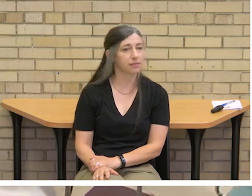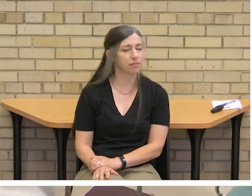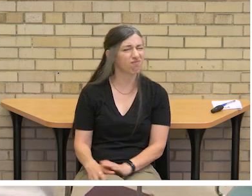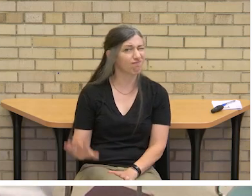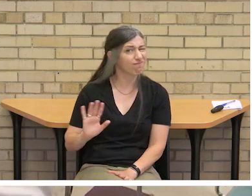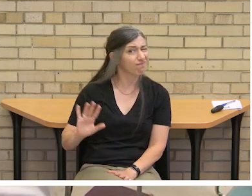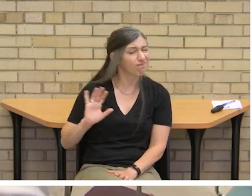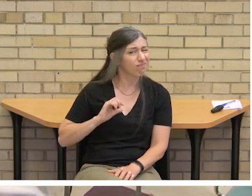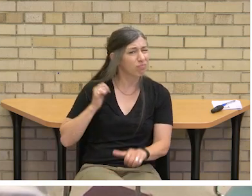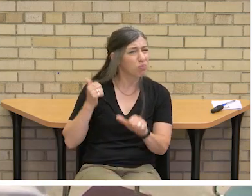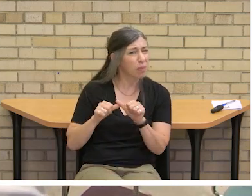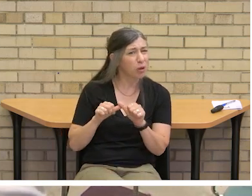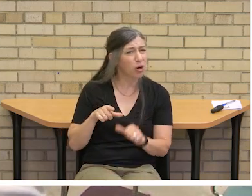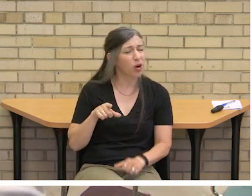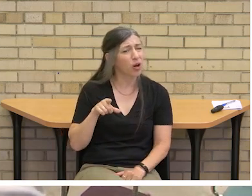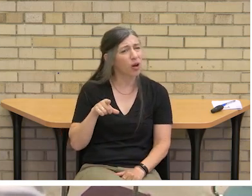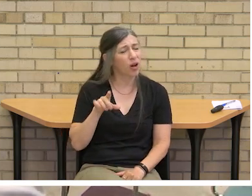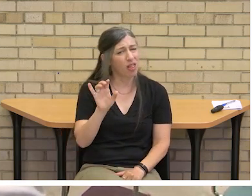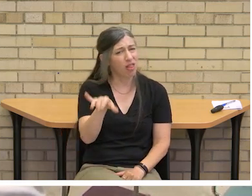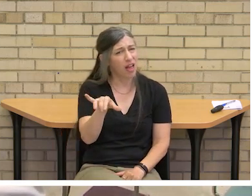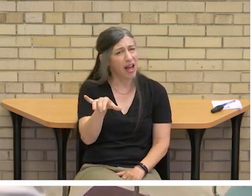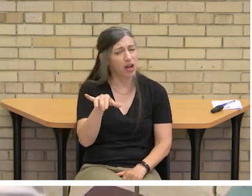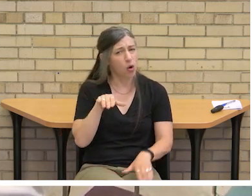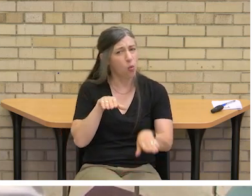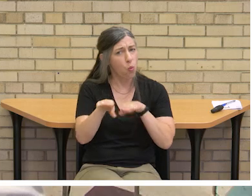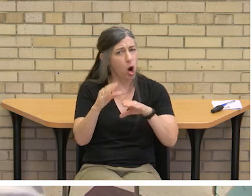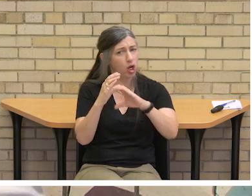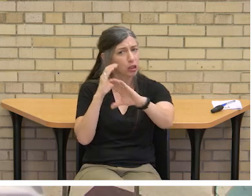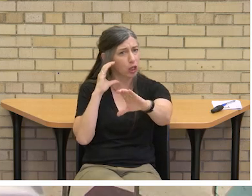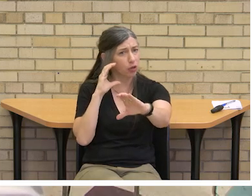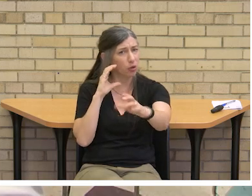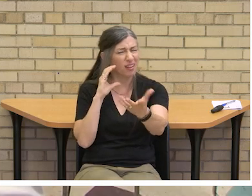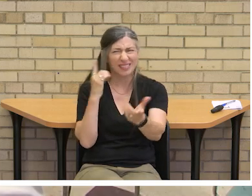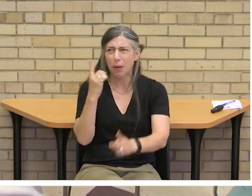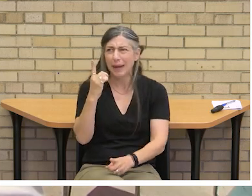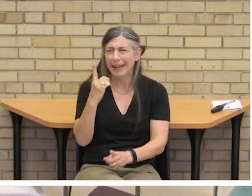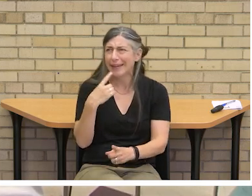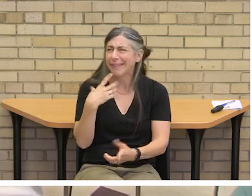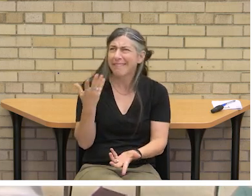sometime in the past, they said they were going to work on that pedestrian tunnel at the same time.